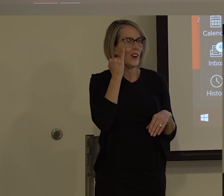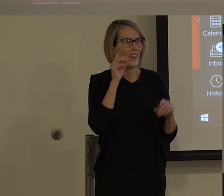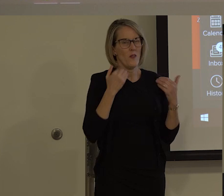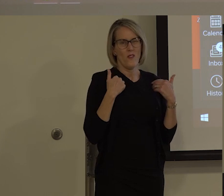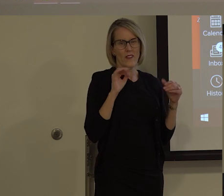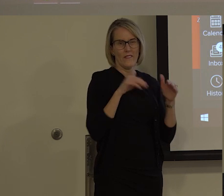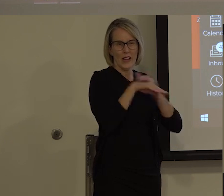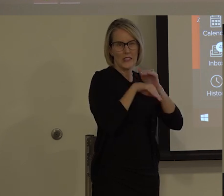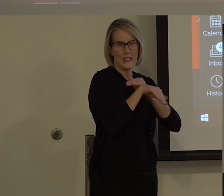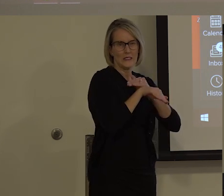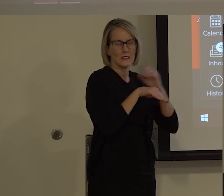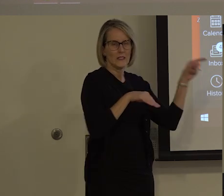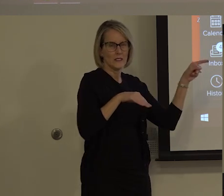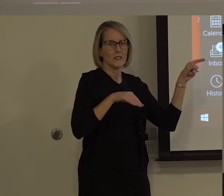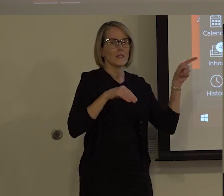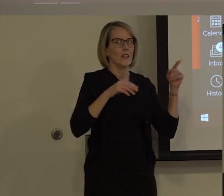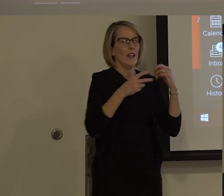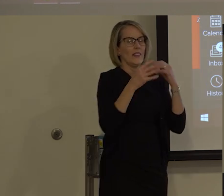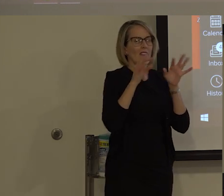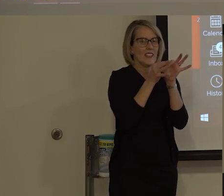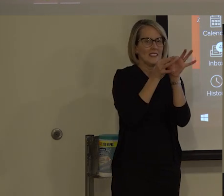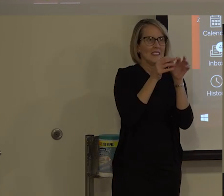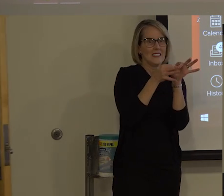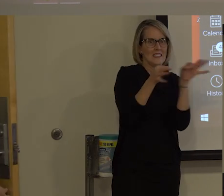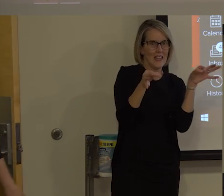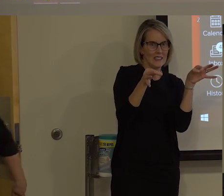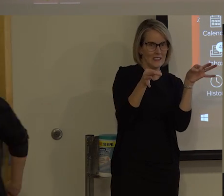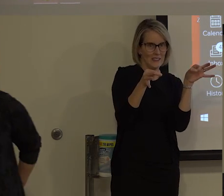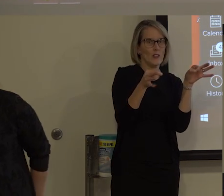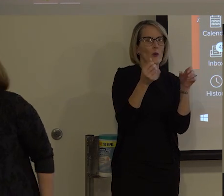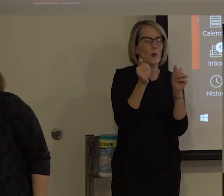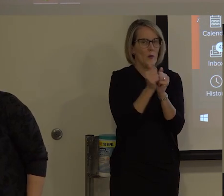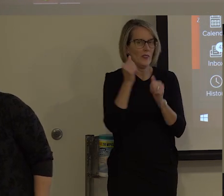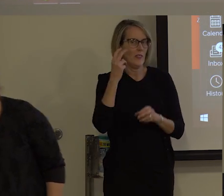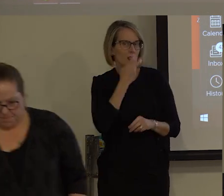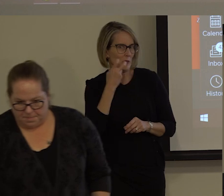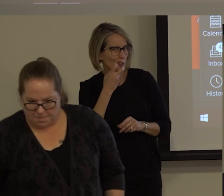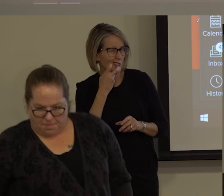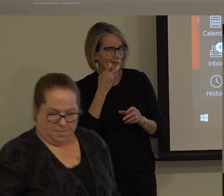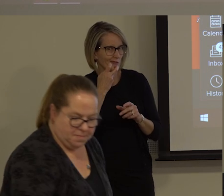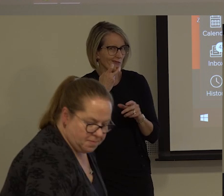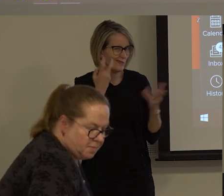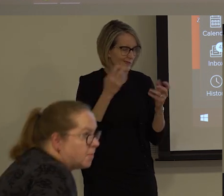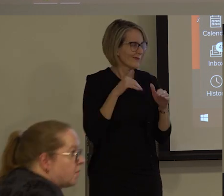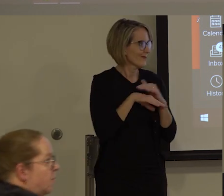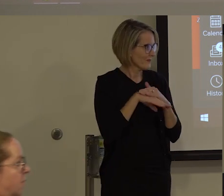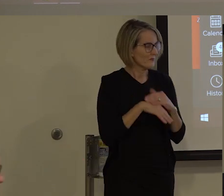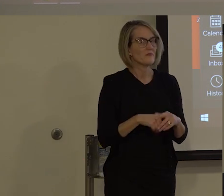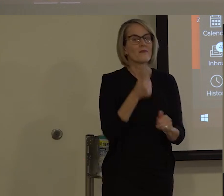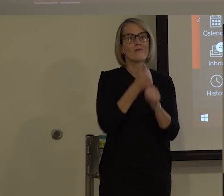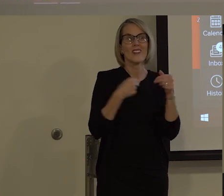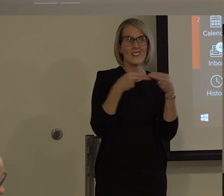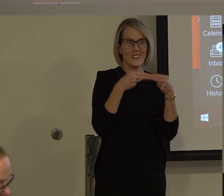else, we can provide text within speech bubbles to give those captions for the audio. And then on each slide, we